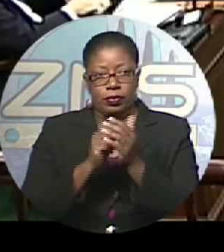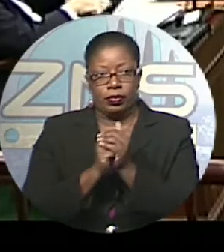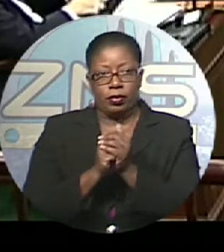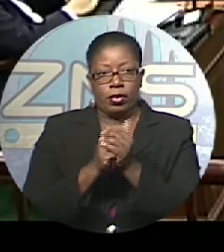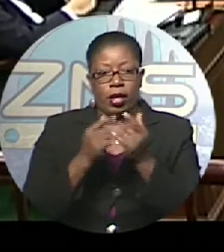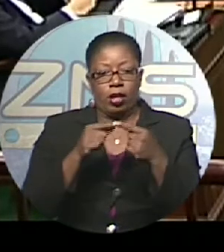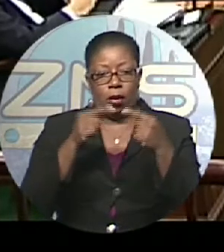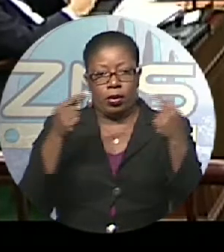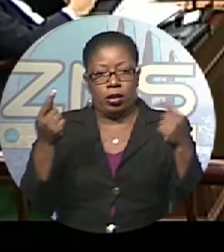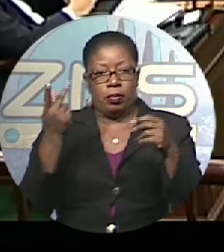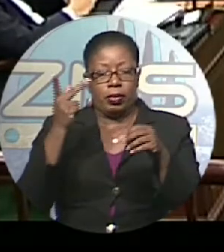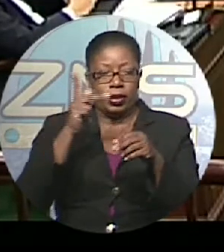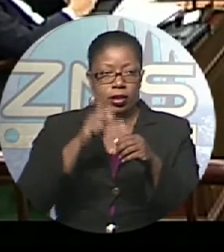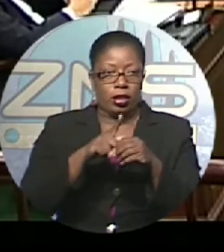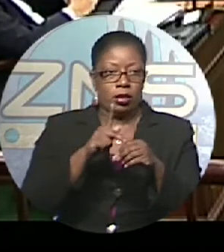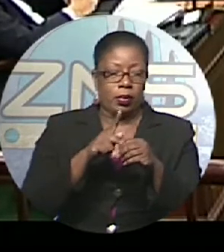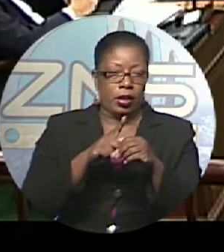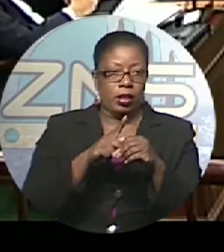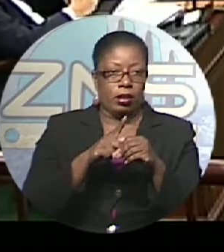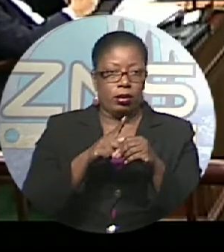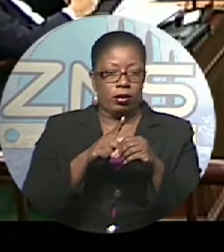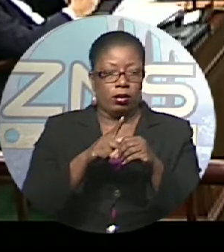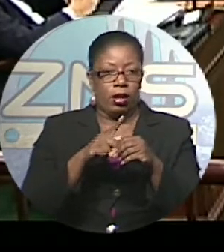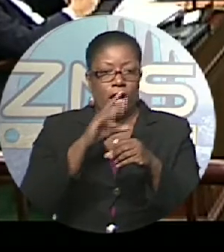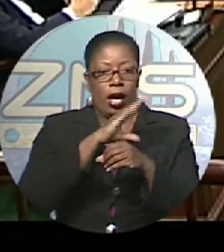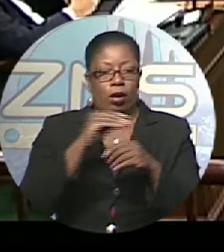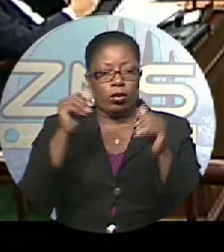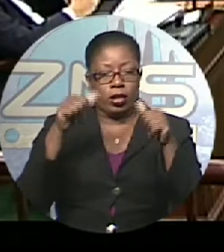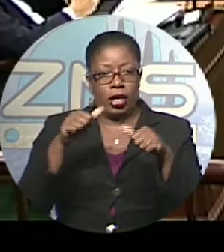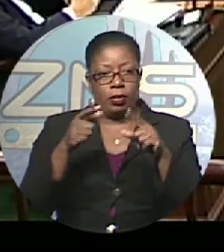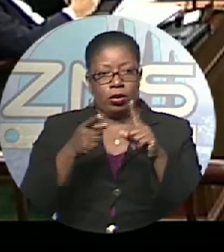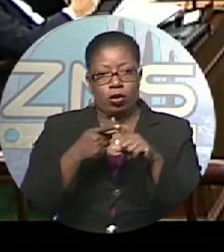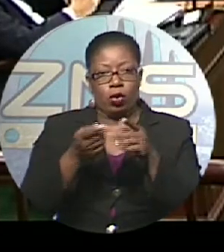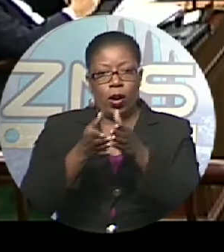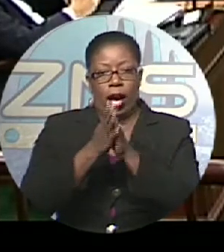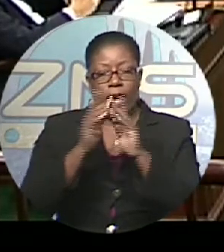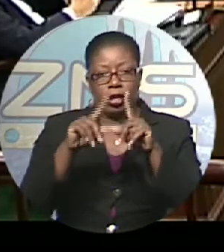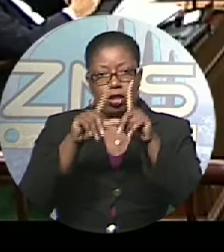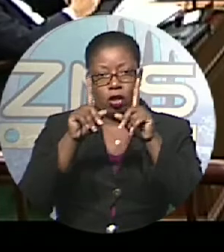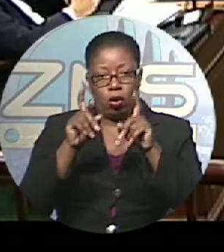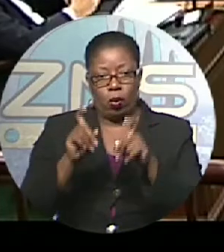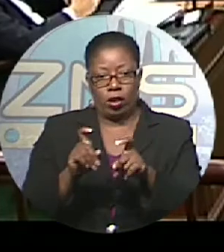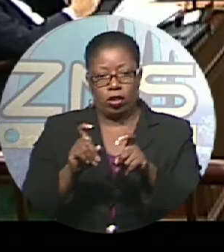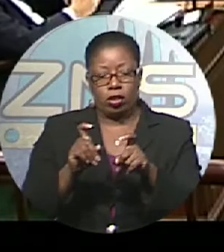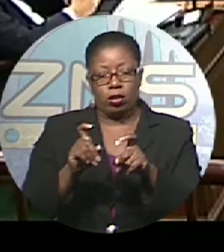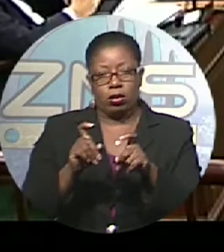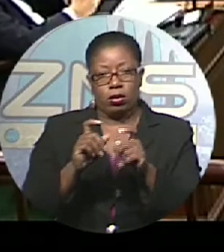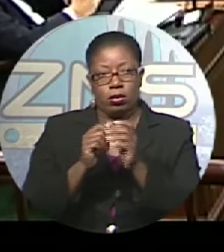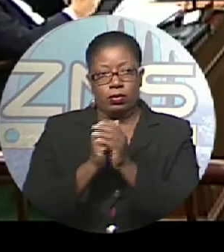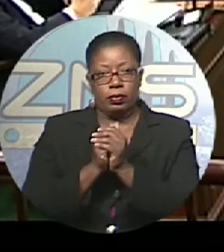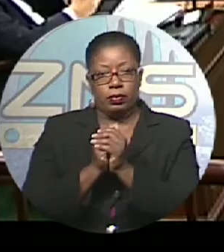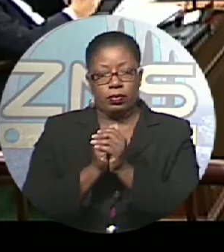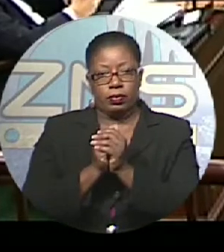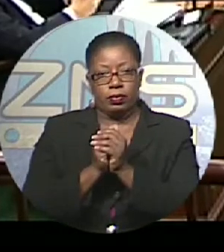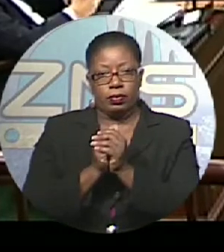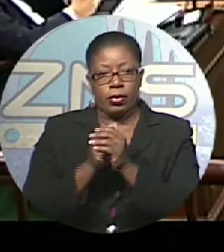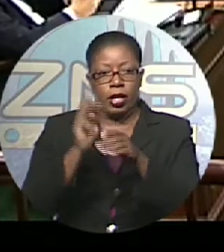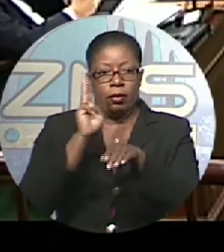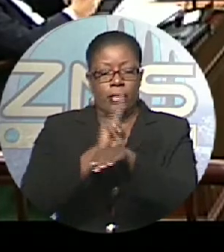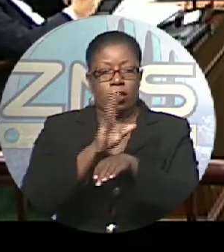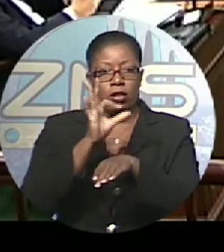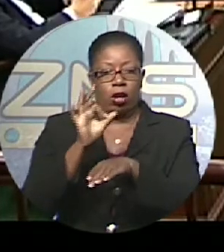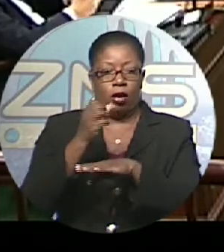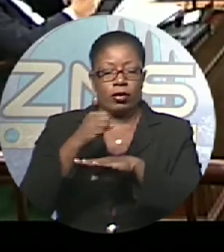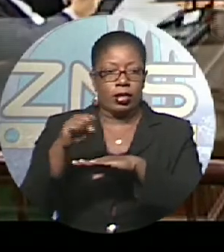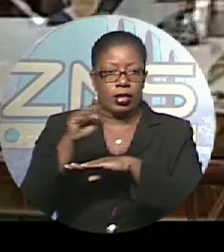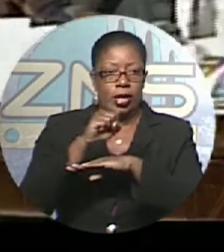opposition participated in the committal process and was able to ask questions on the various line items. Minister of State for Finance